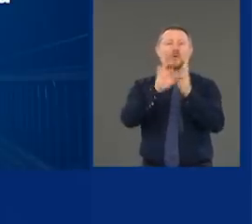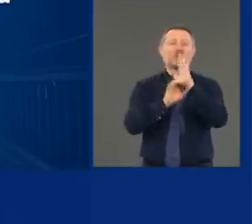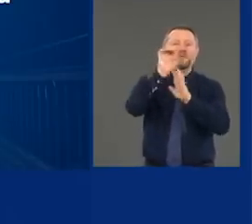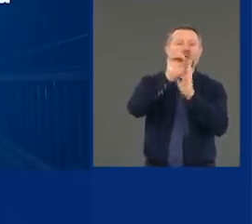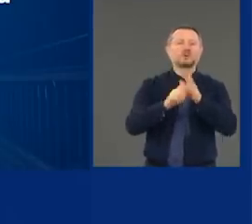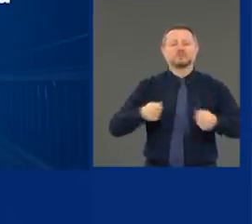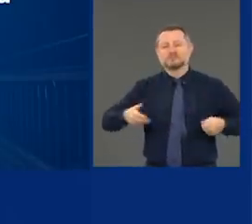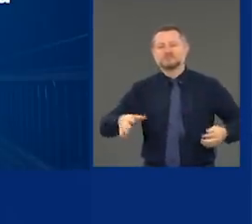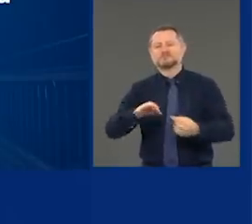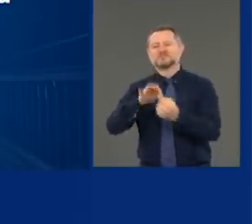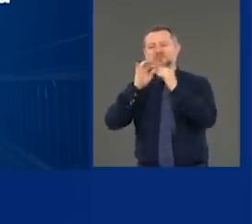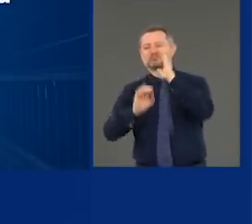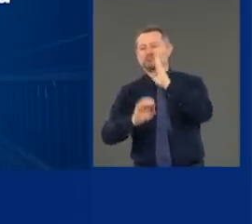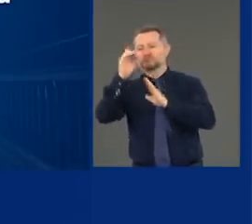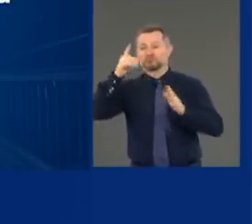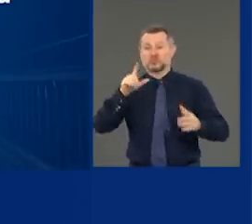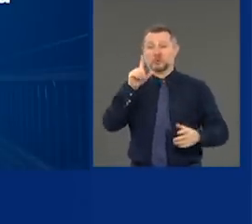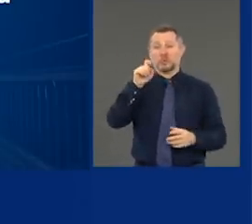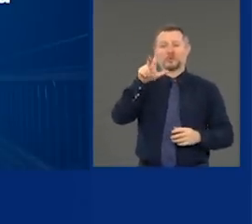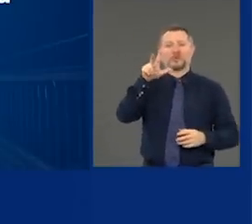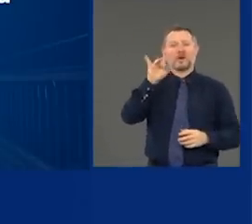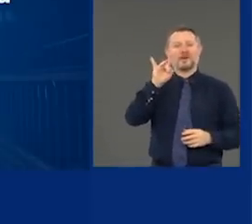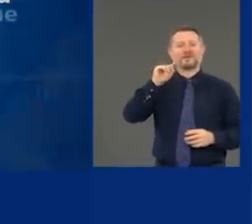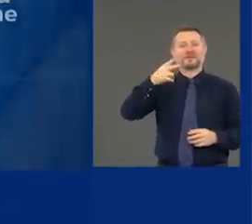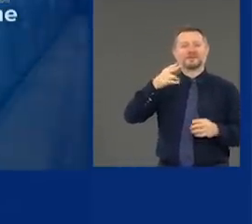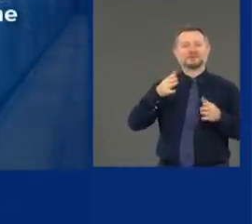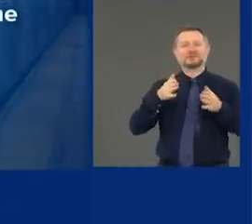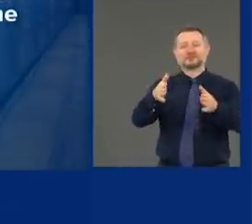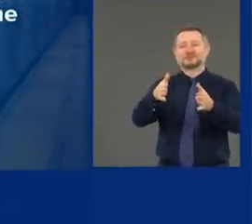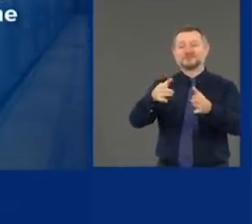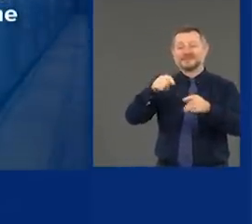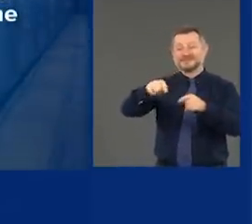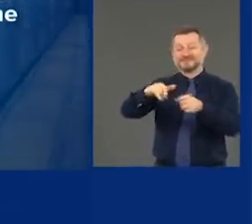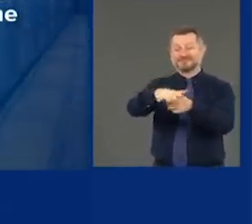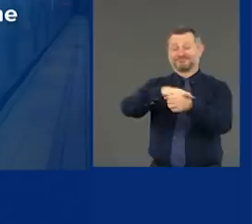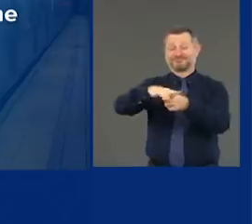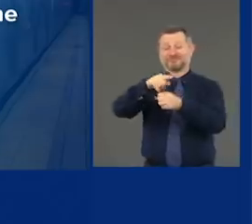rehabbing the 138th Street Grand Concourse Station,